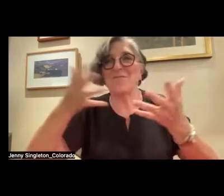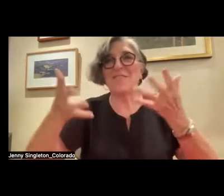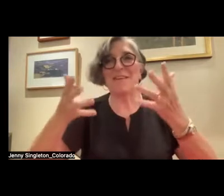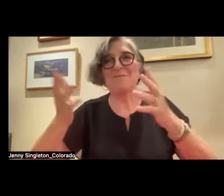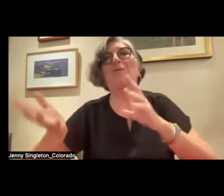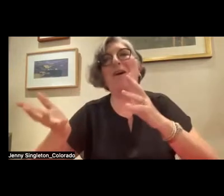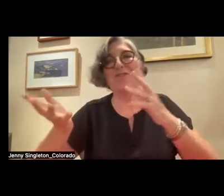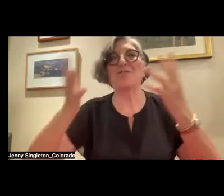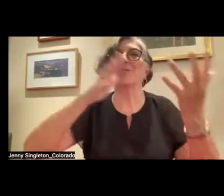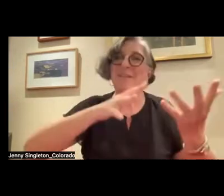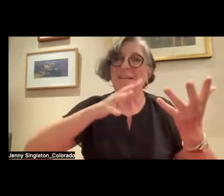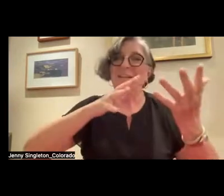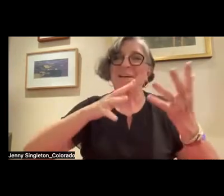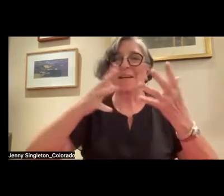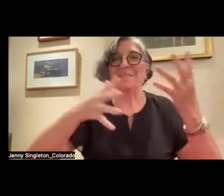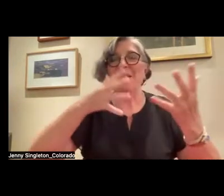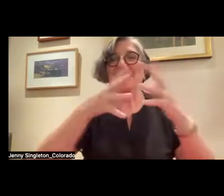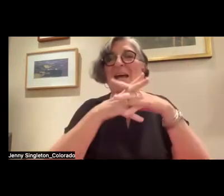are interesting phonological,